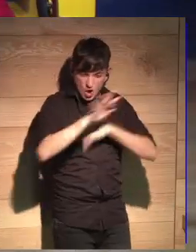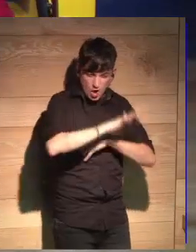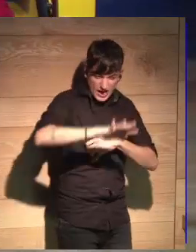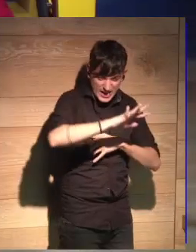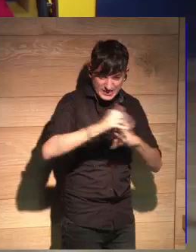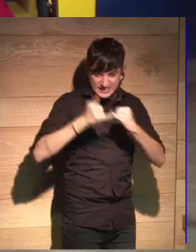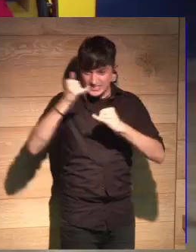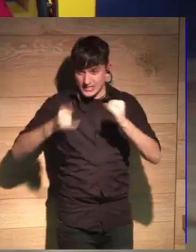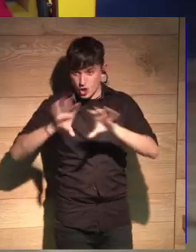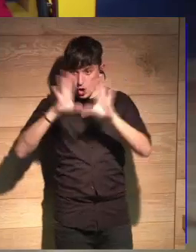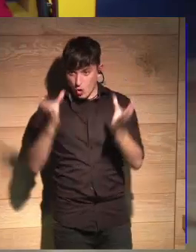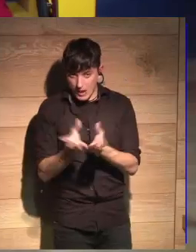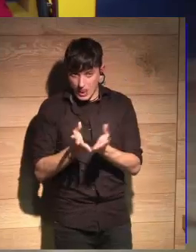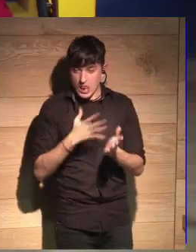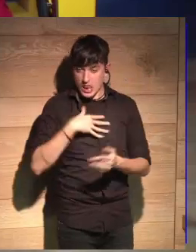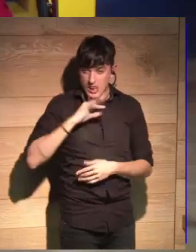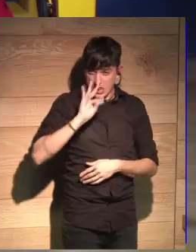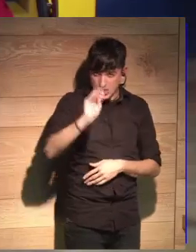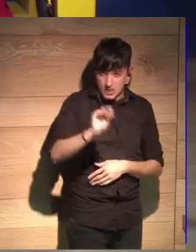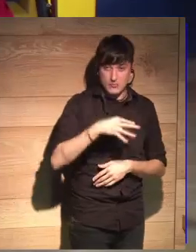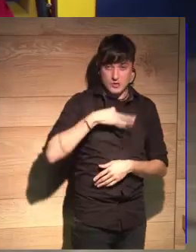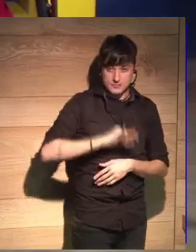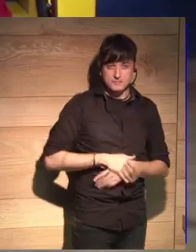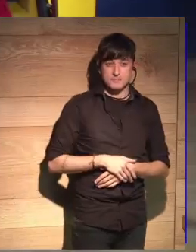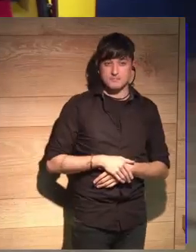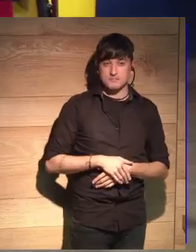about local crisis and global crisis,